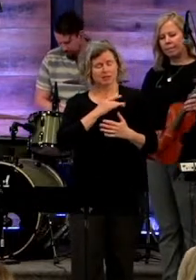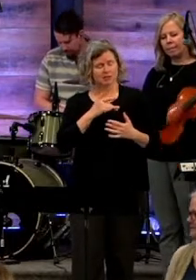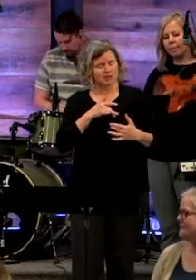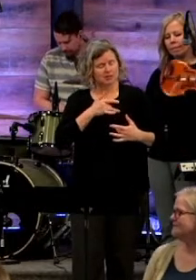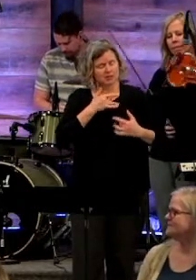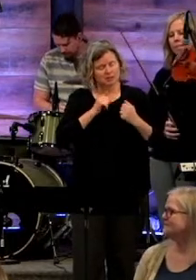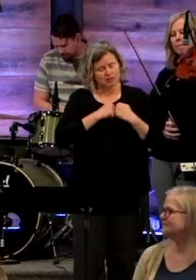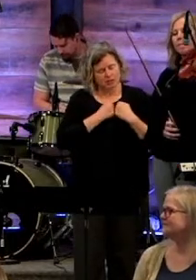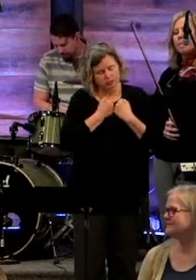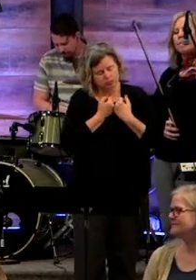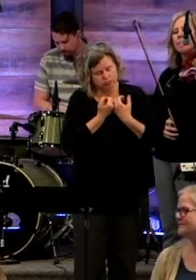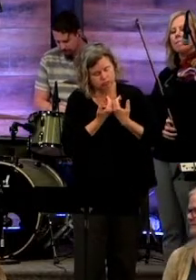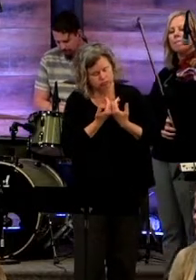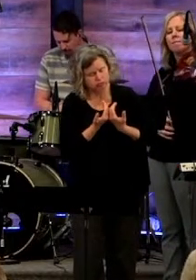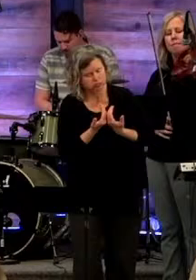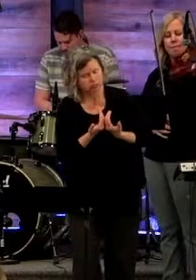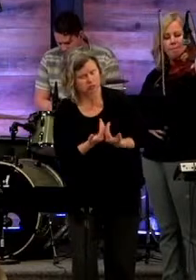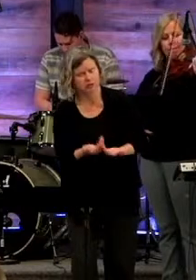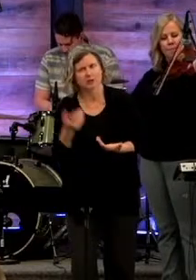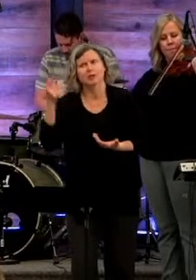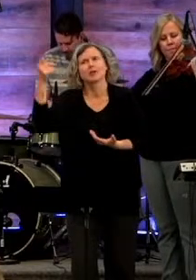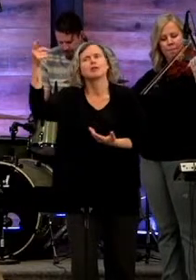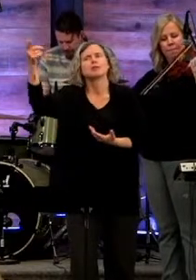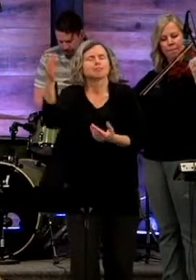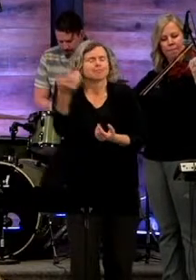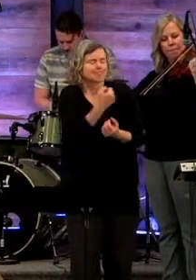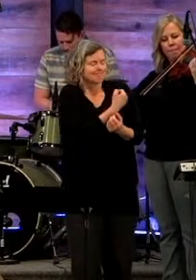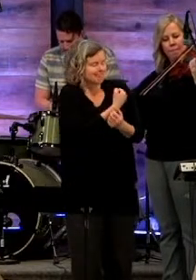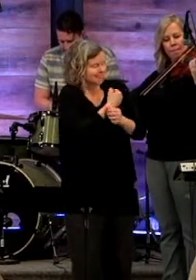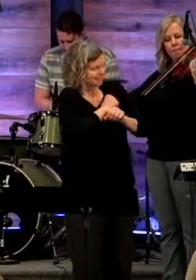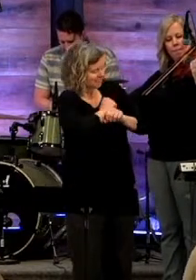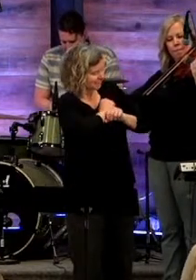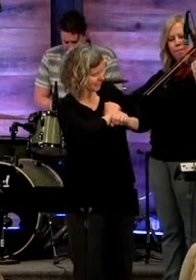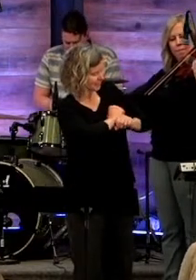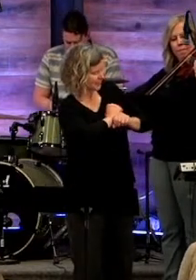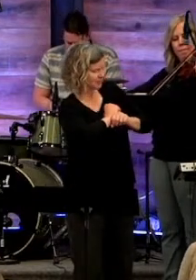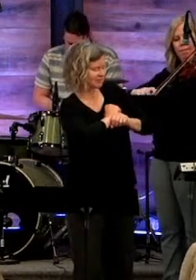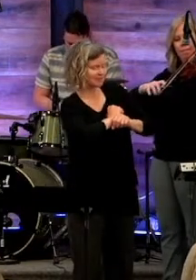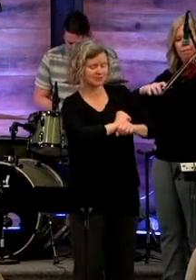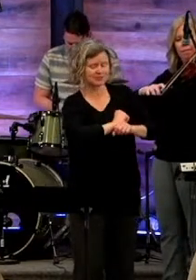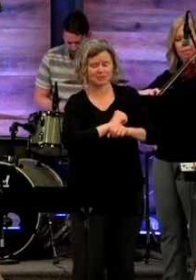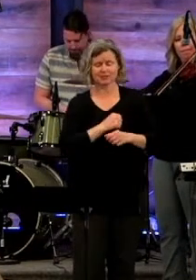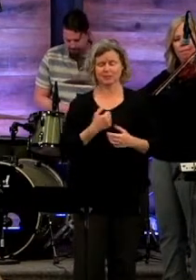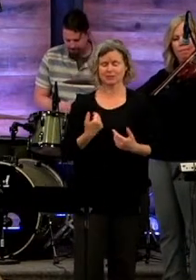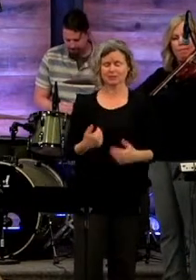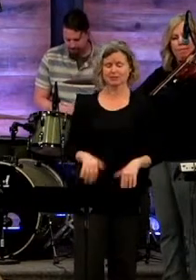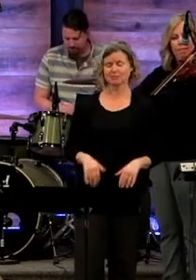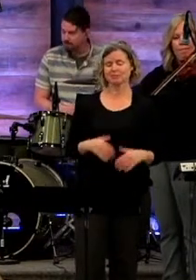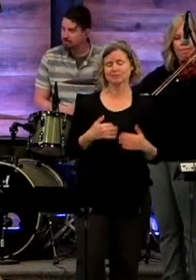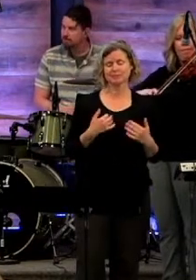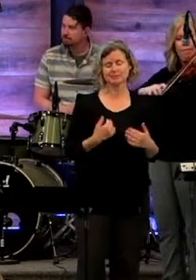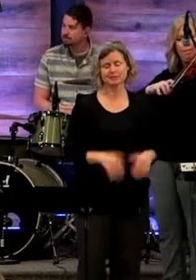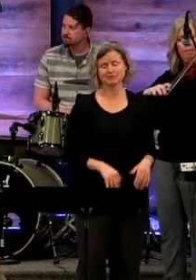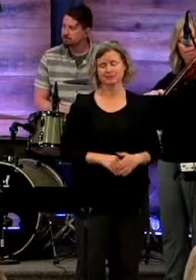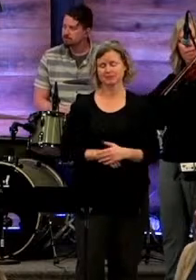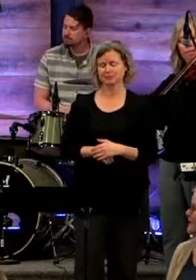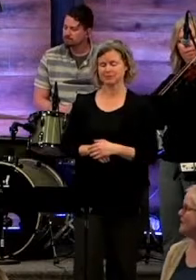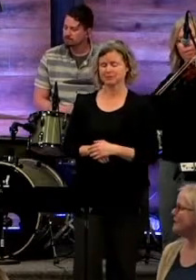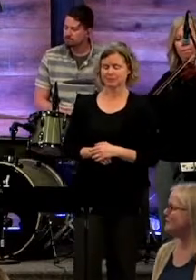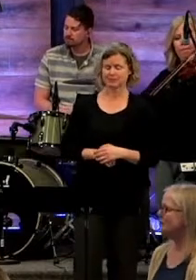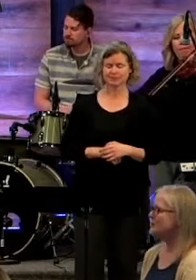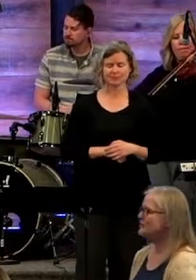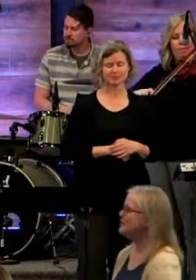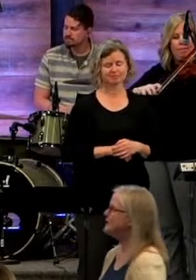defender of my weary heart. To